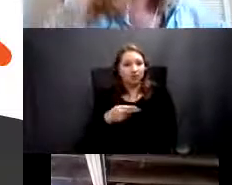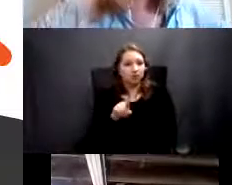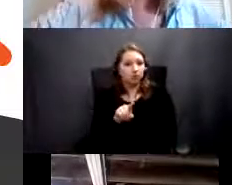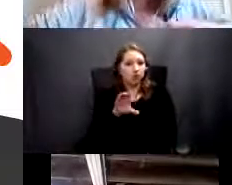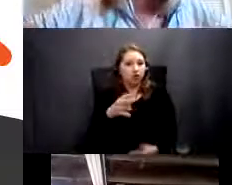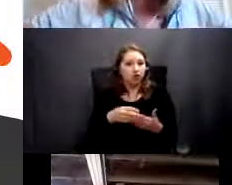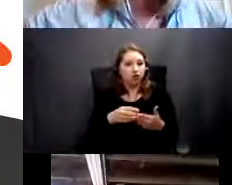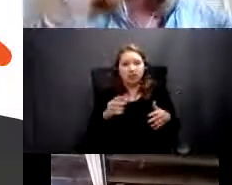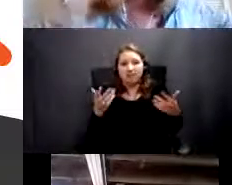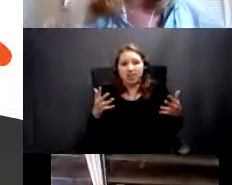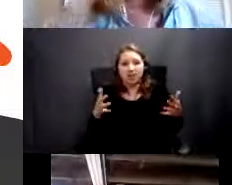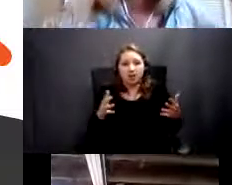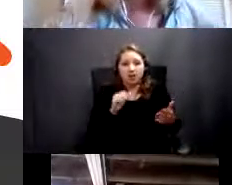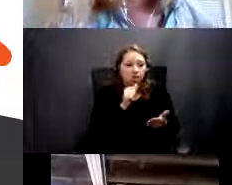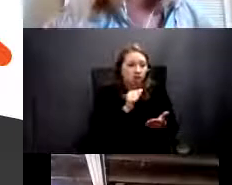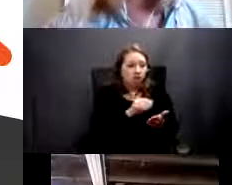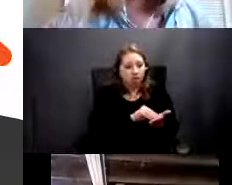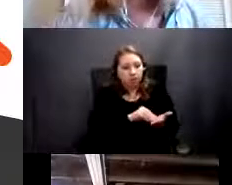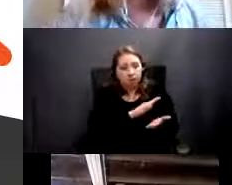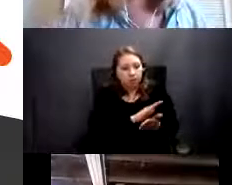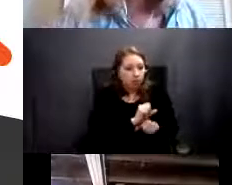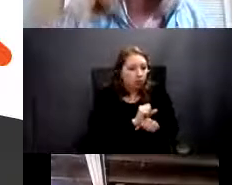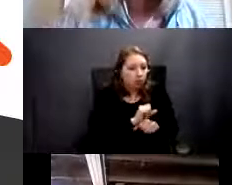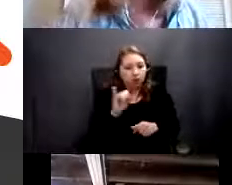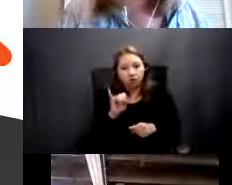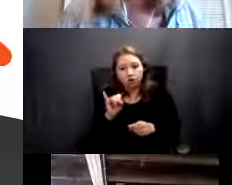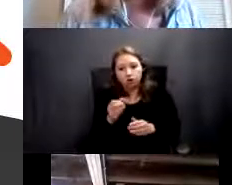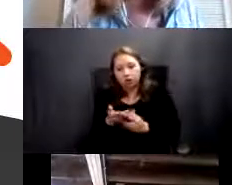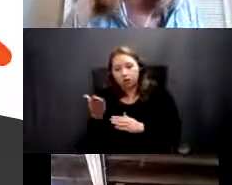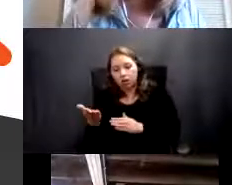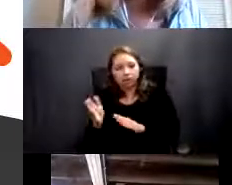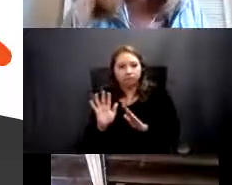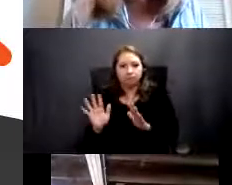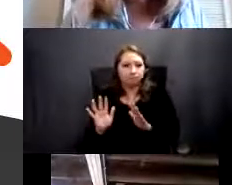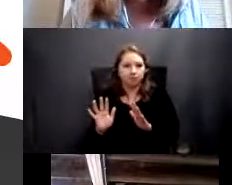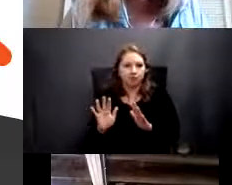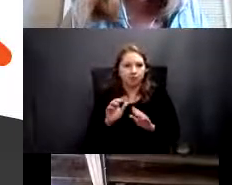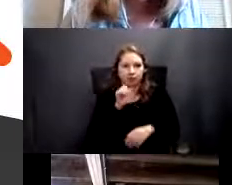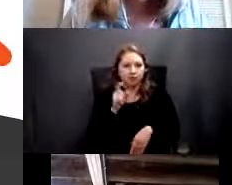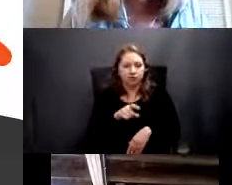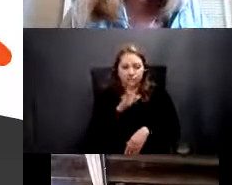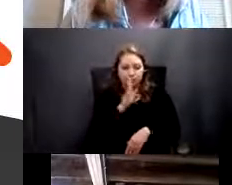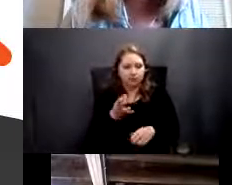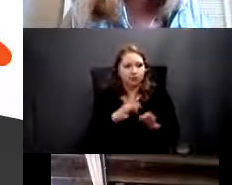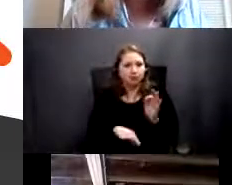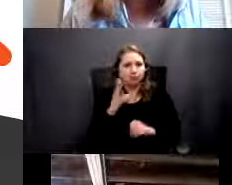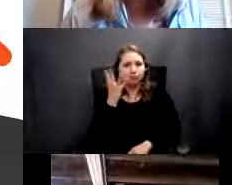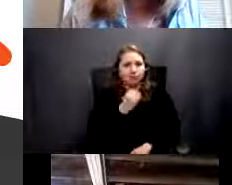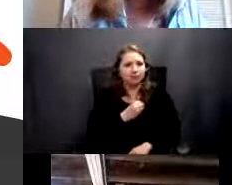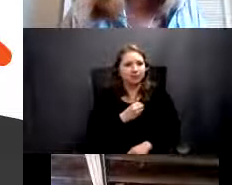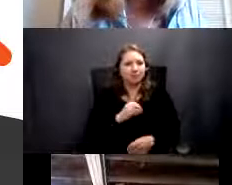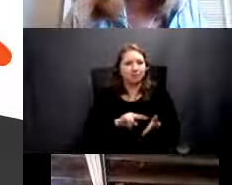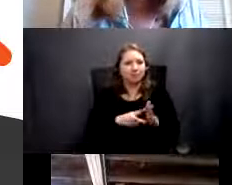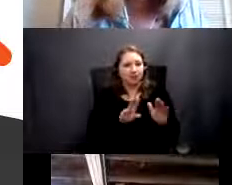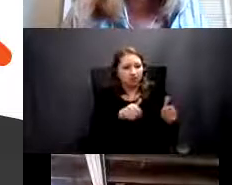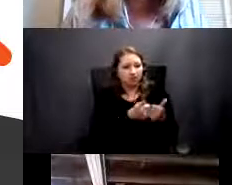insurance paperwork. It's just beautiful and simple and takes a lot of the challenges